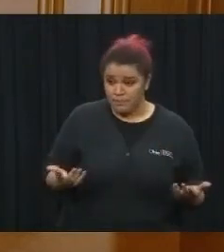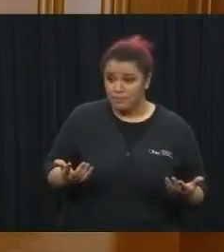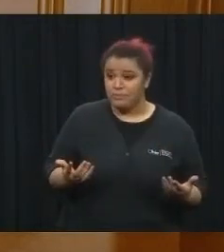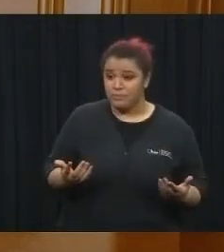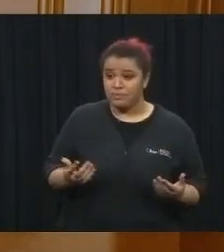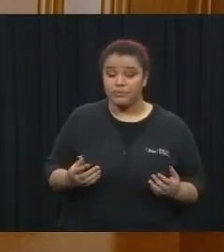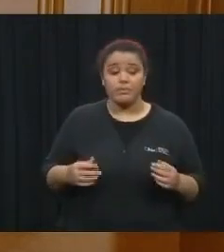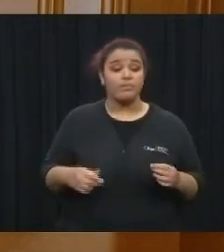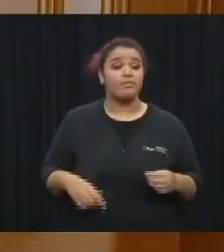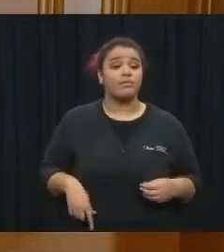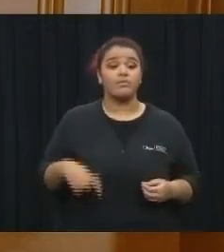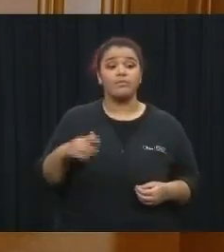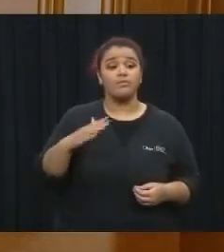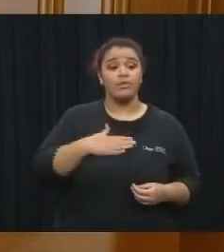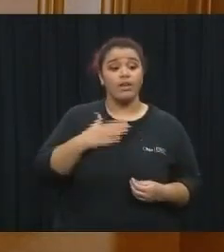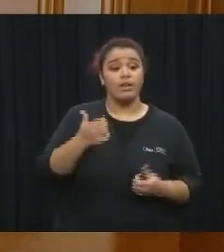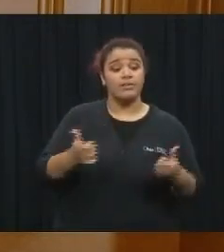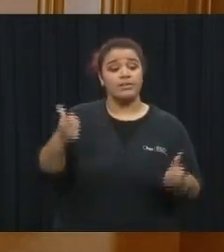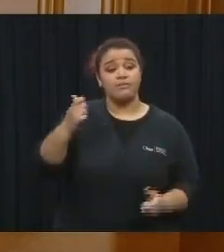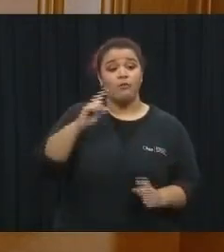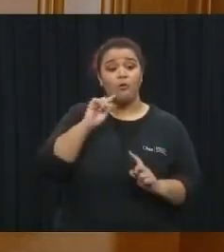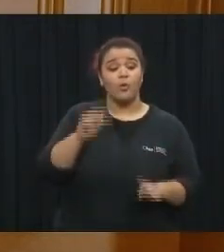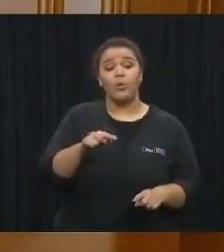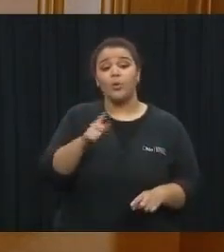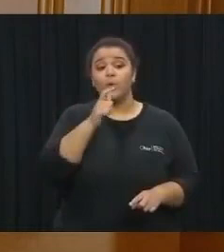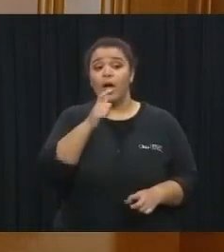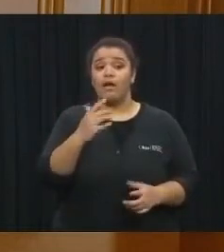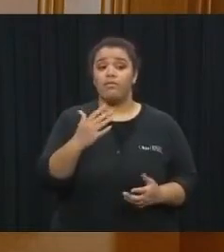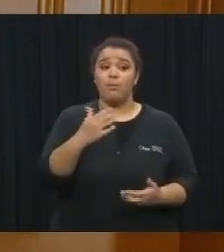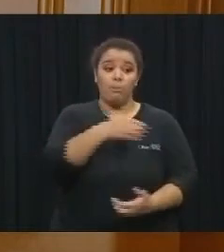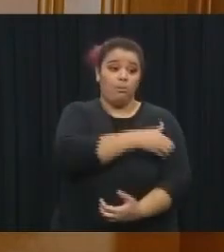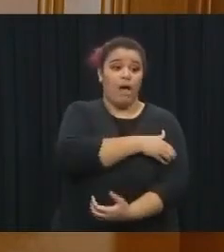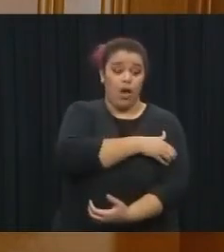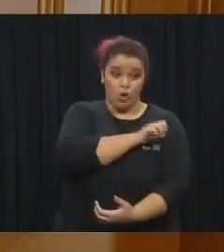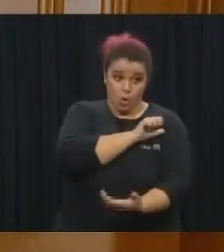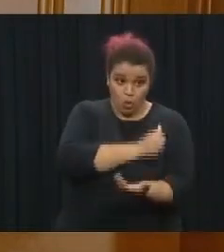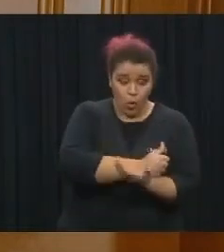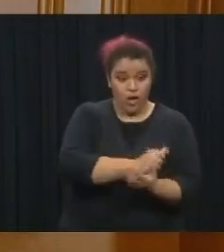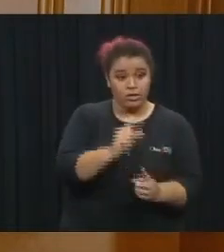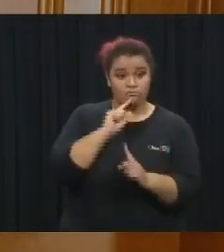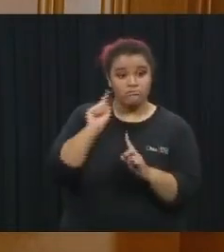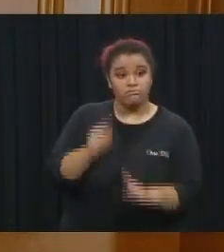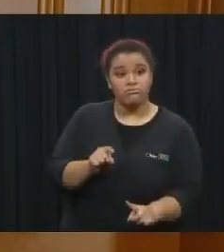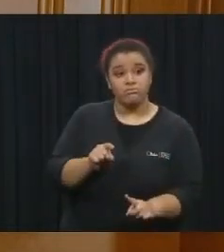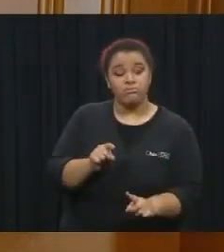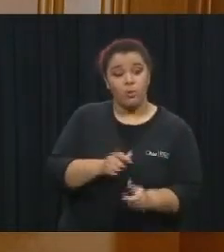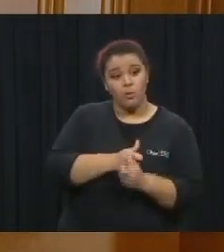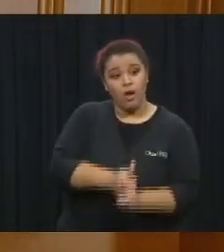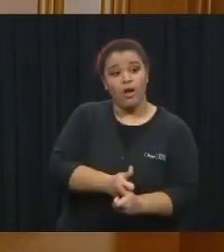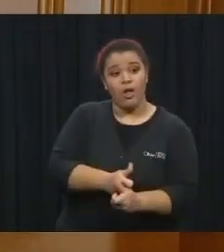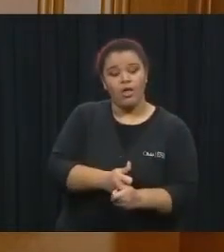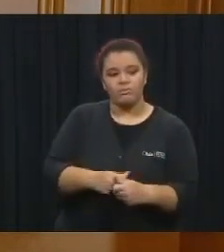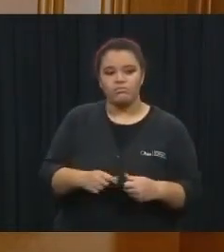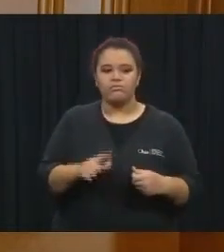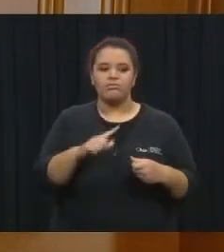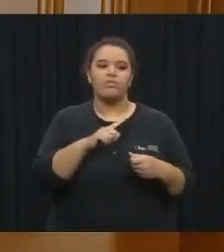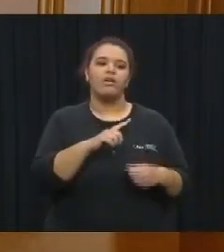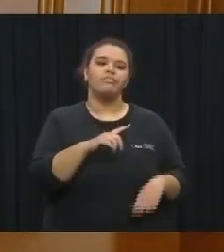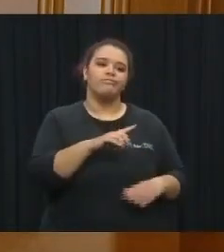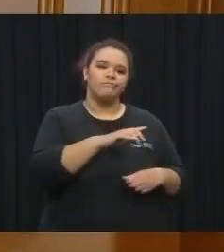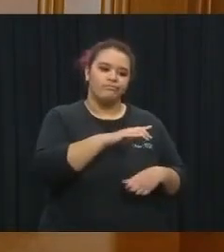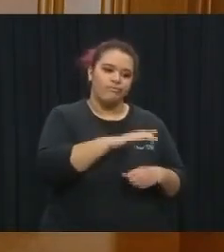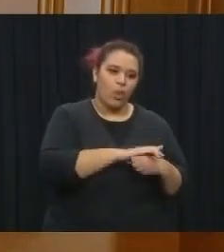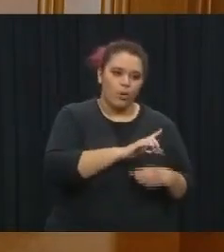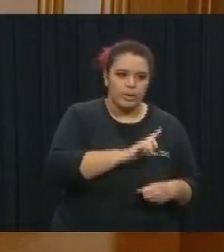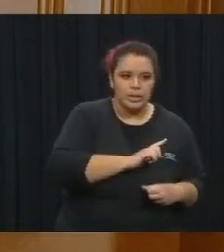These orders can be enforced by the local health department, by the local police, by the local sheriff. But, you know,